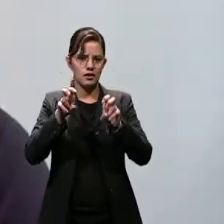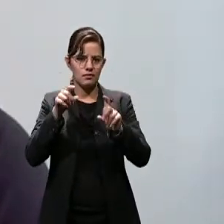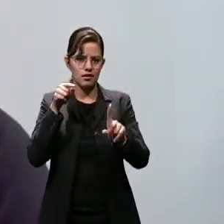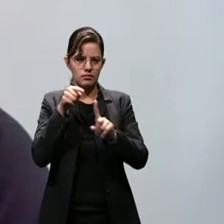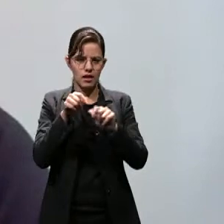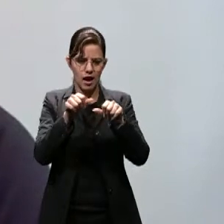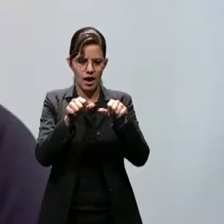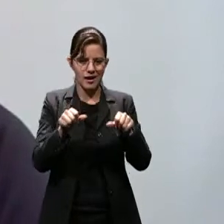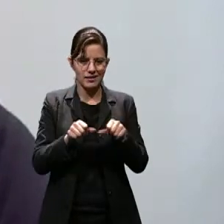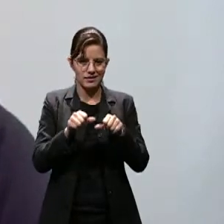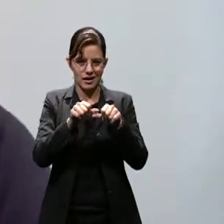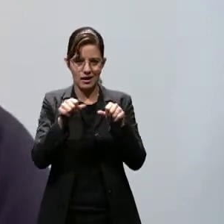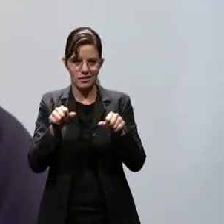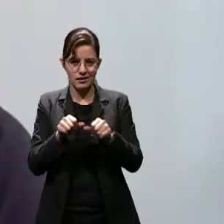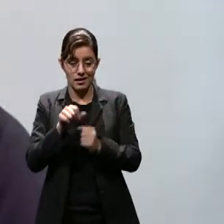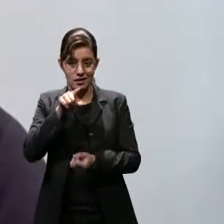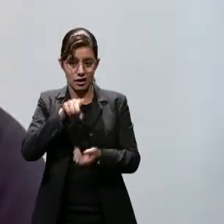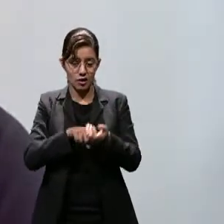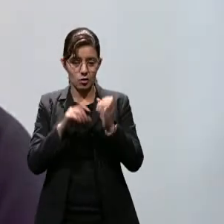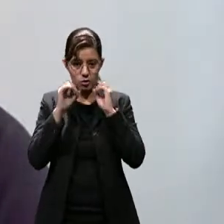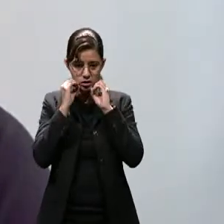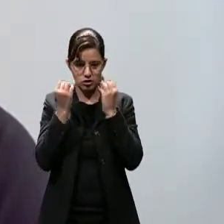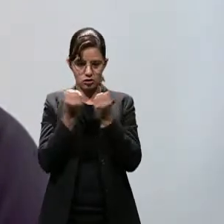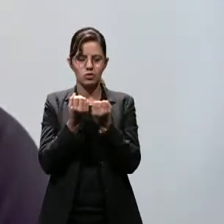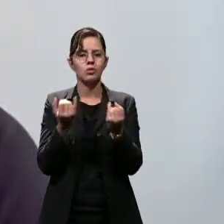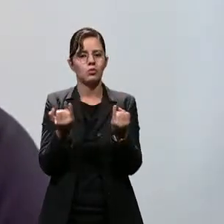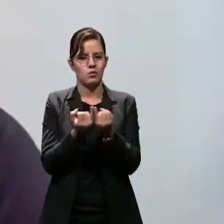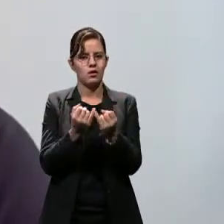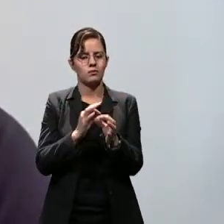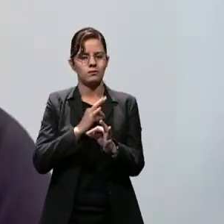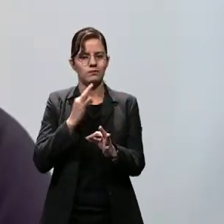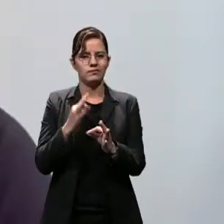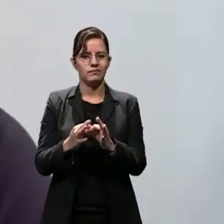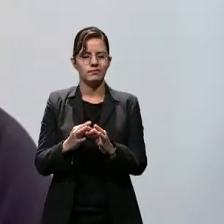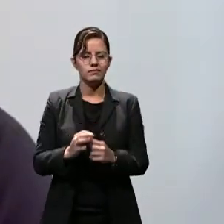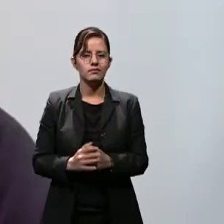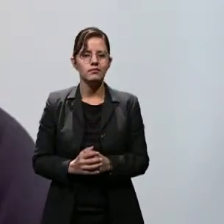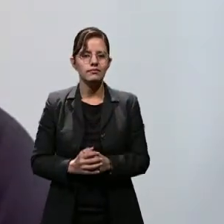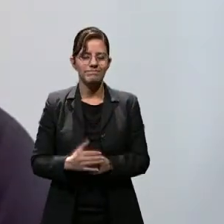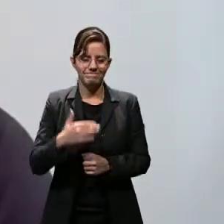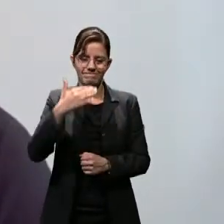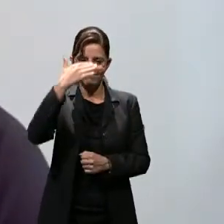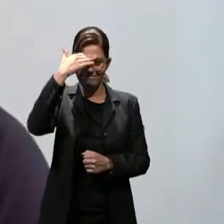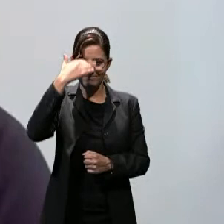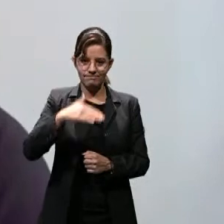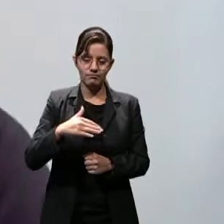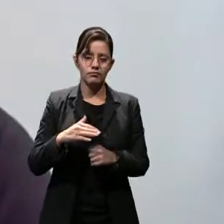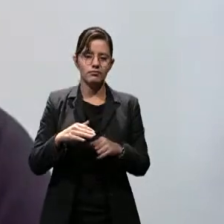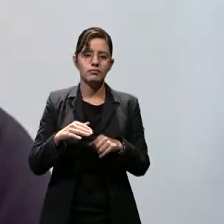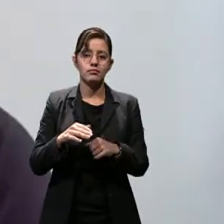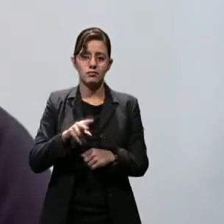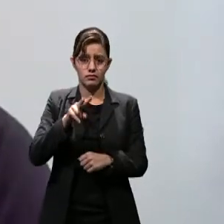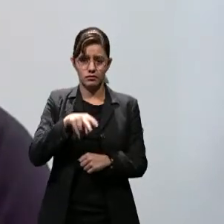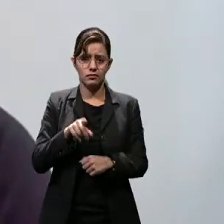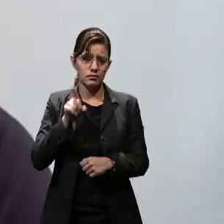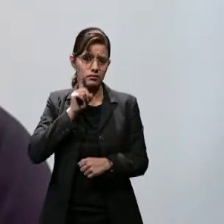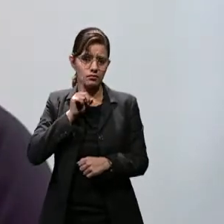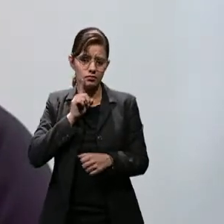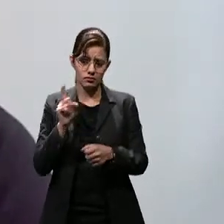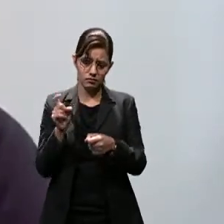main pillar in the organization. We know that with parity, we will be able to have